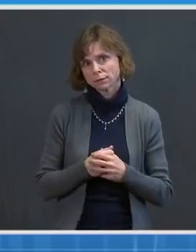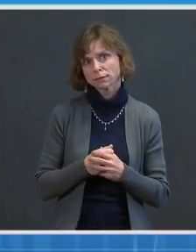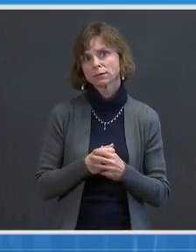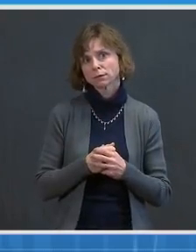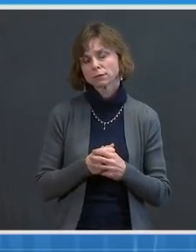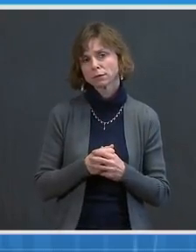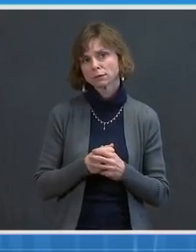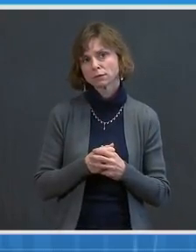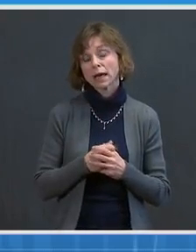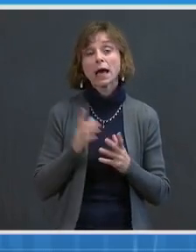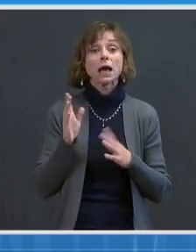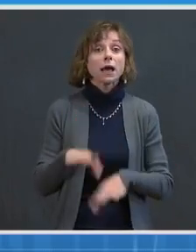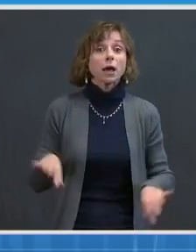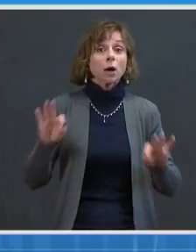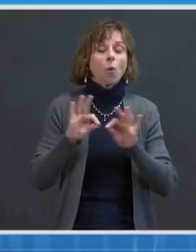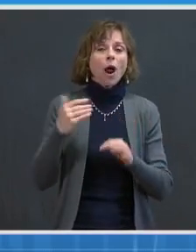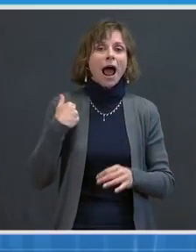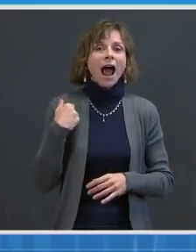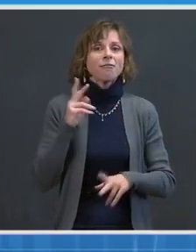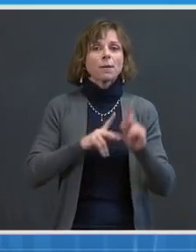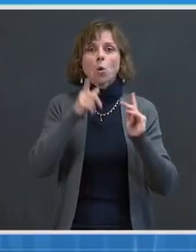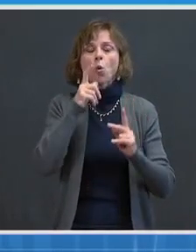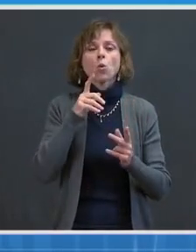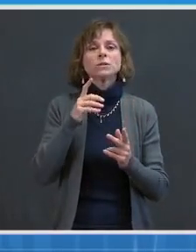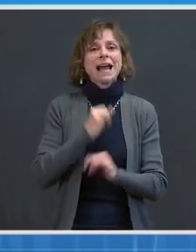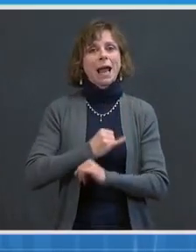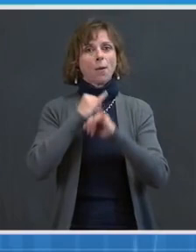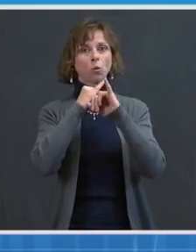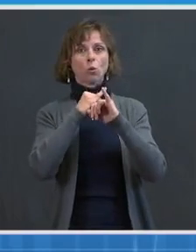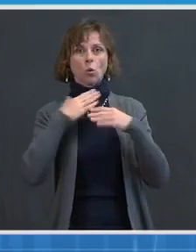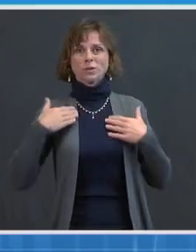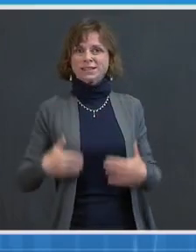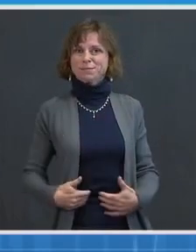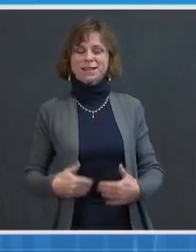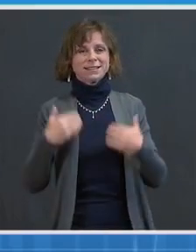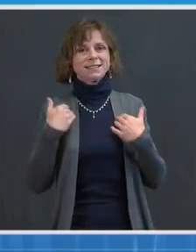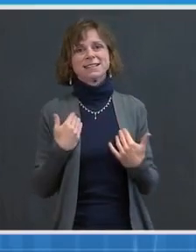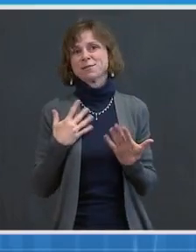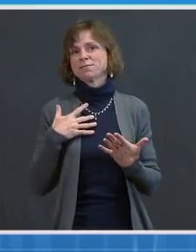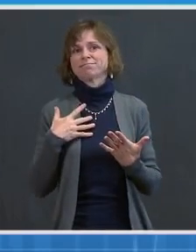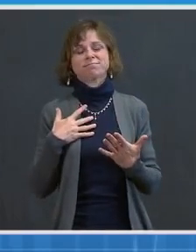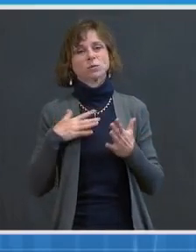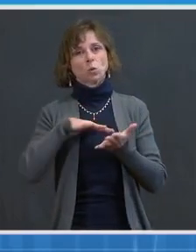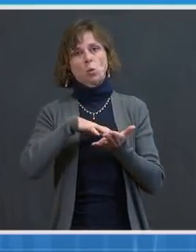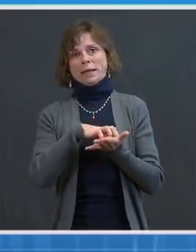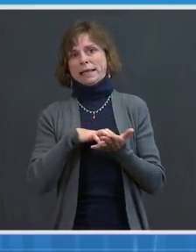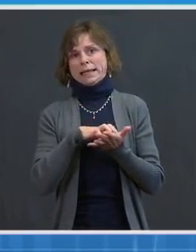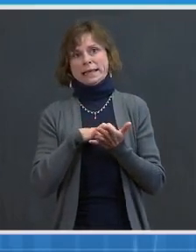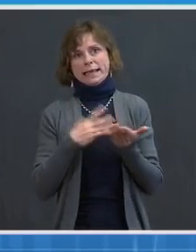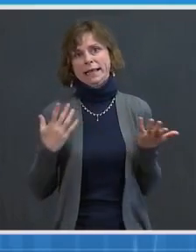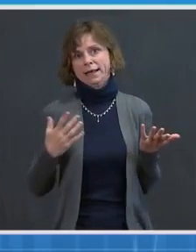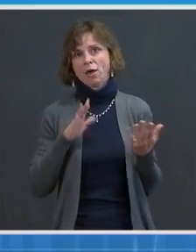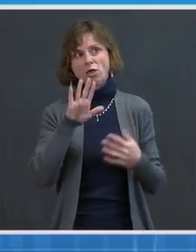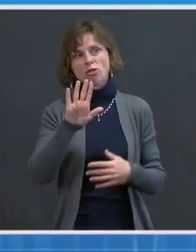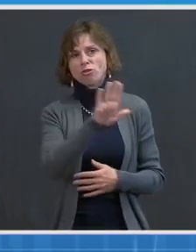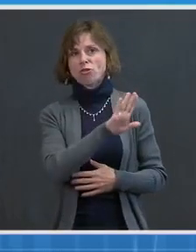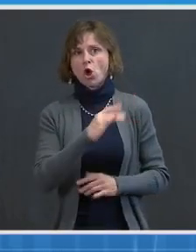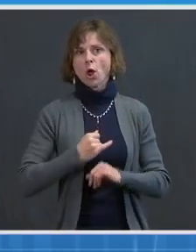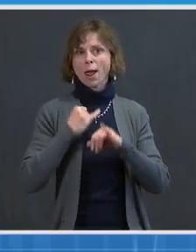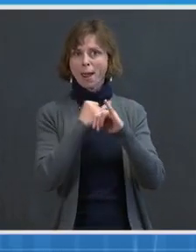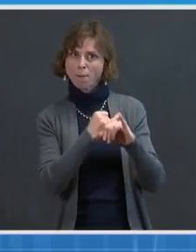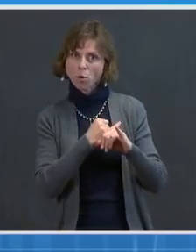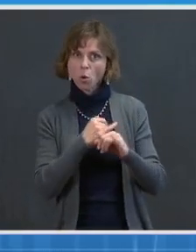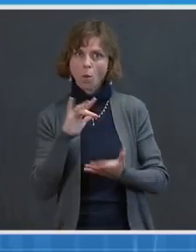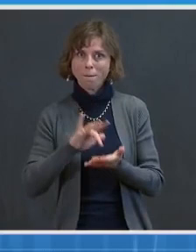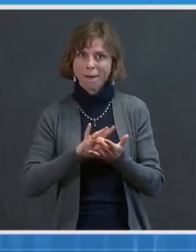importantly, there are immunocompromised individuals, those who have immunosuppressive medical conditions, either